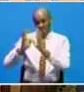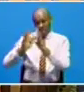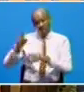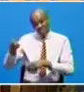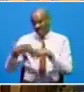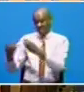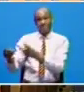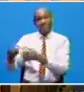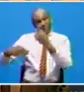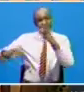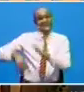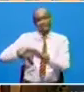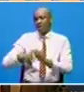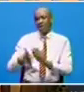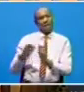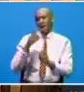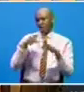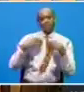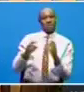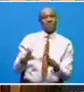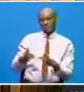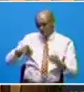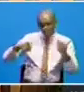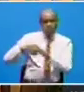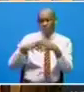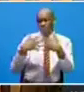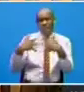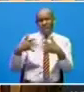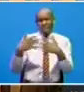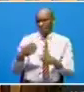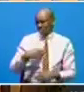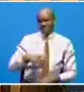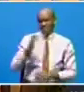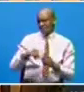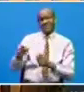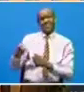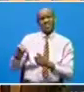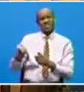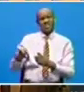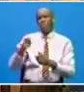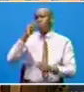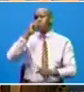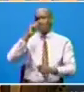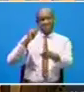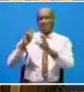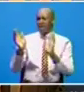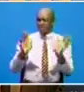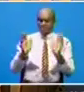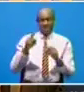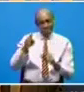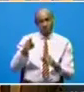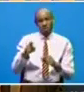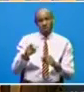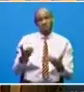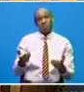deserve, or allow them to score when the guy was in the offside position, or use what they call the hand